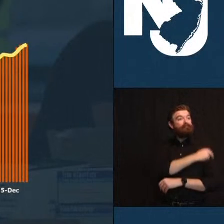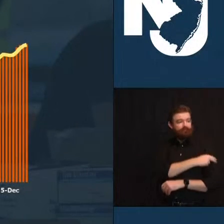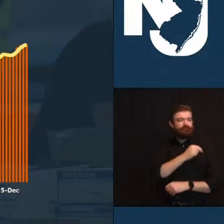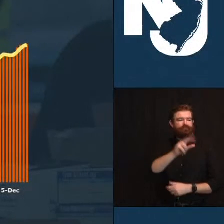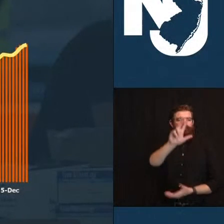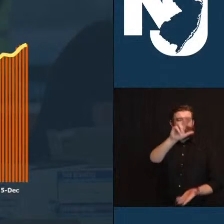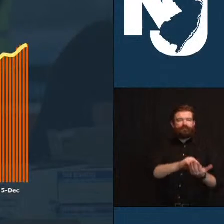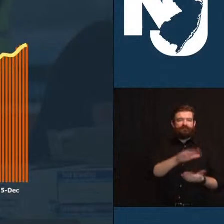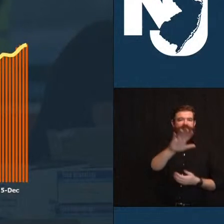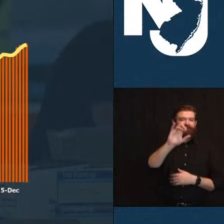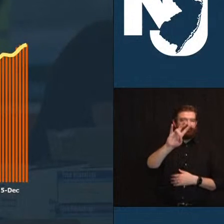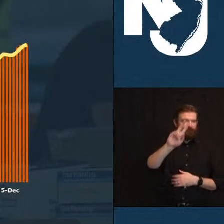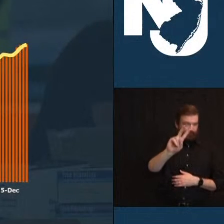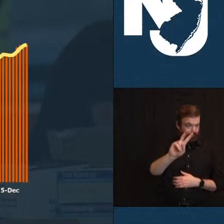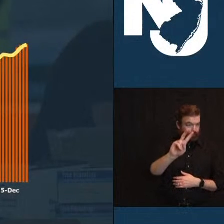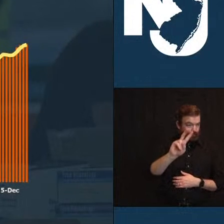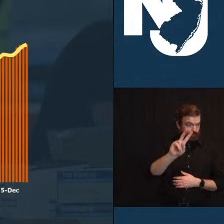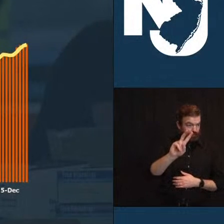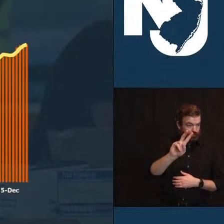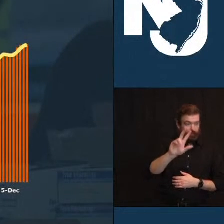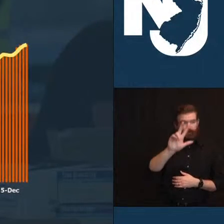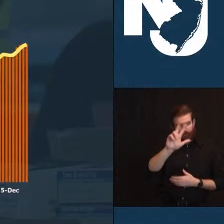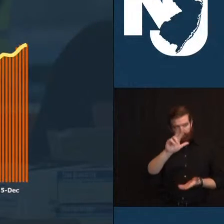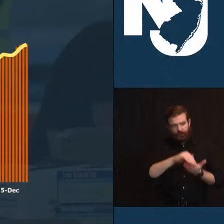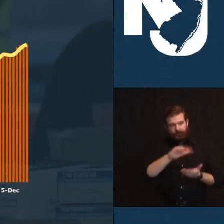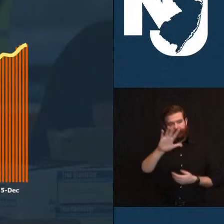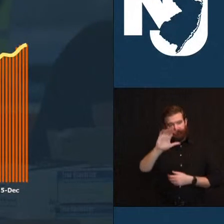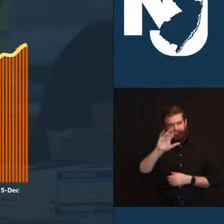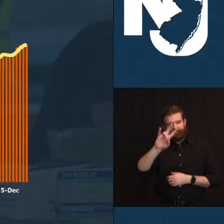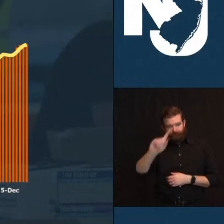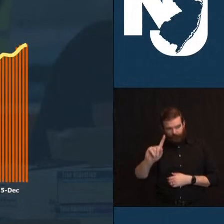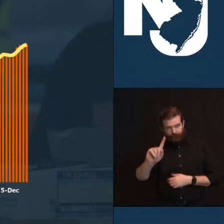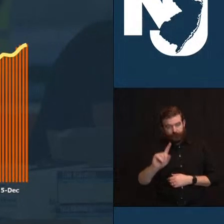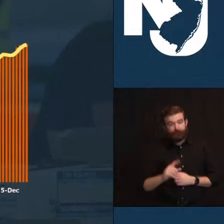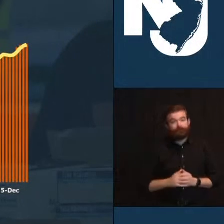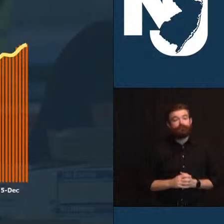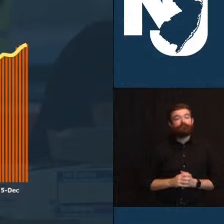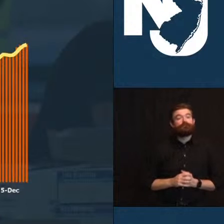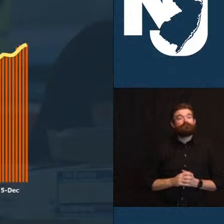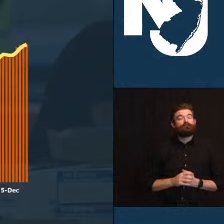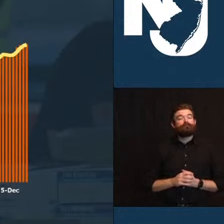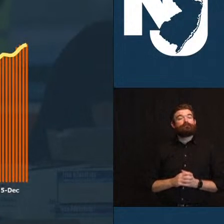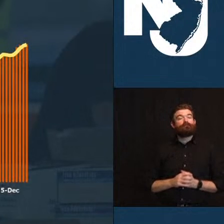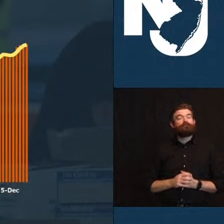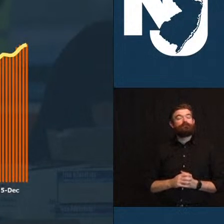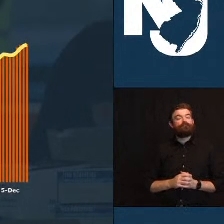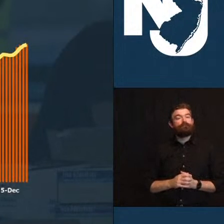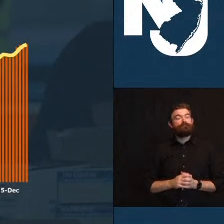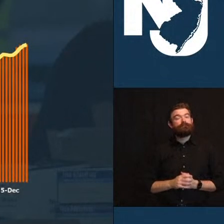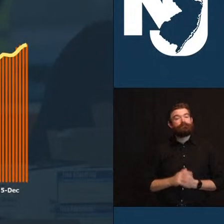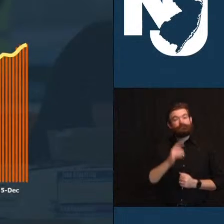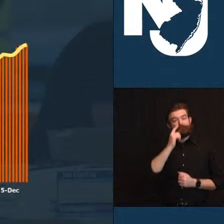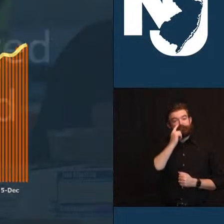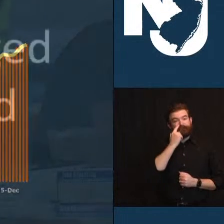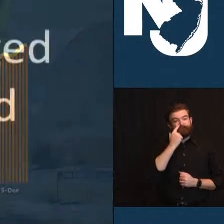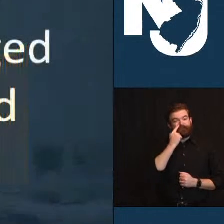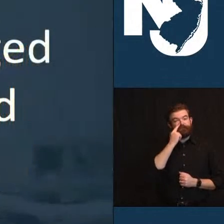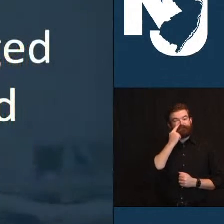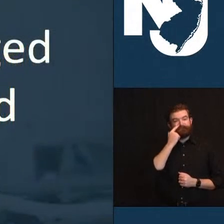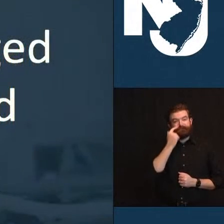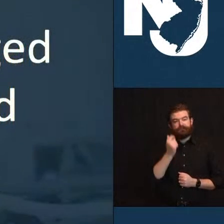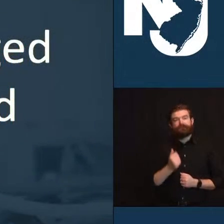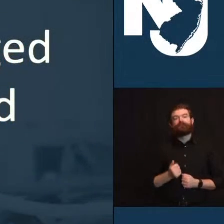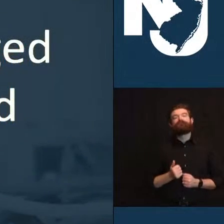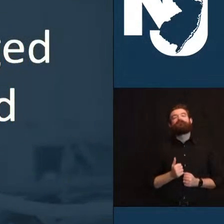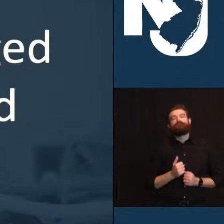3,332 of whom are known COVID positive. The balance of 239 are awaiting confirmation results. Yesterday, this